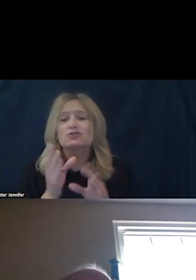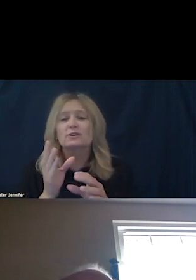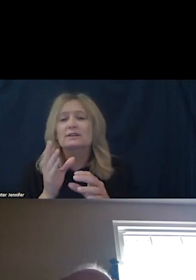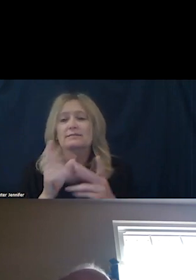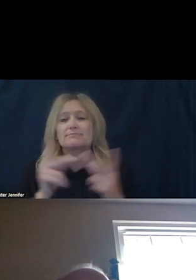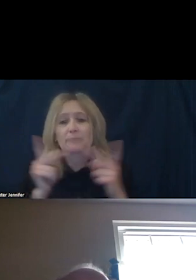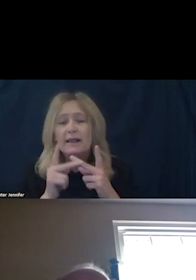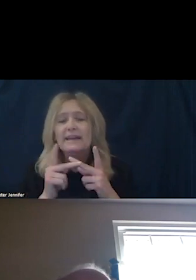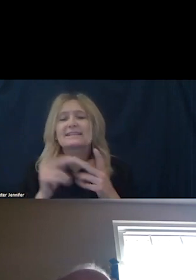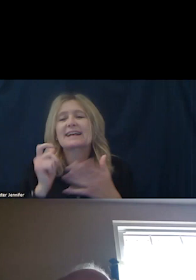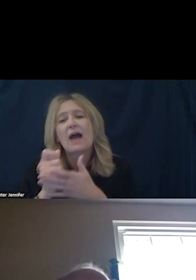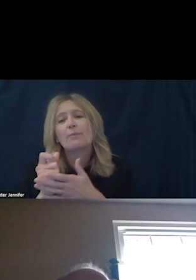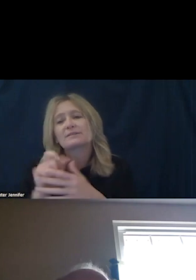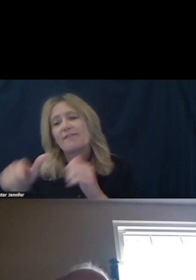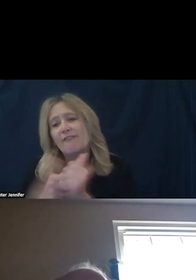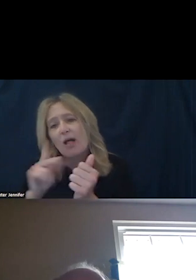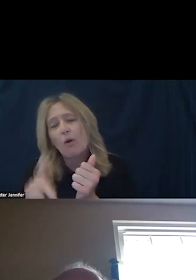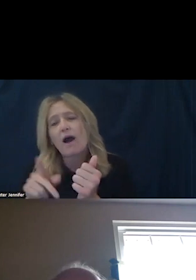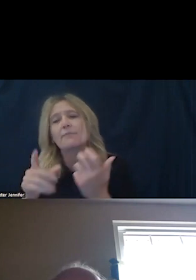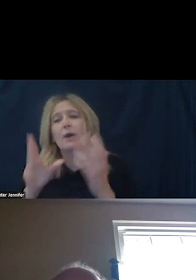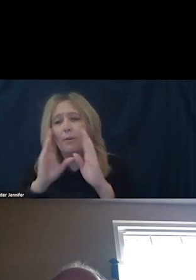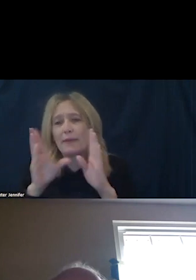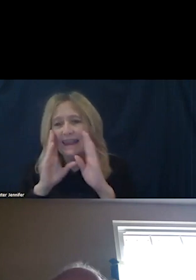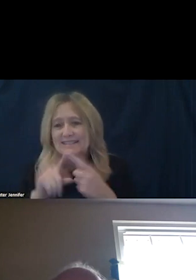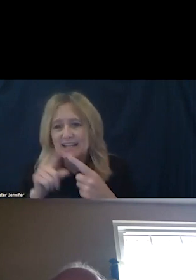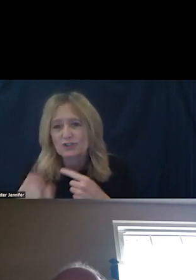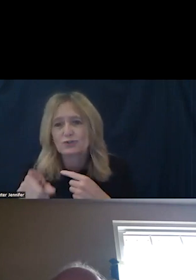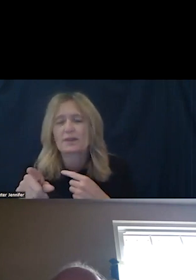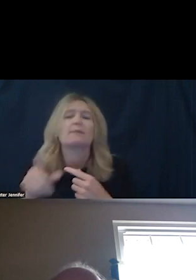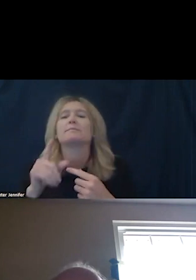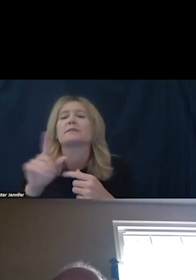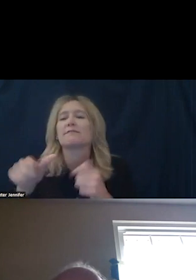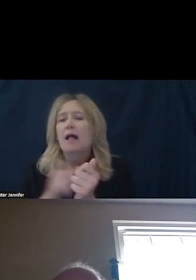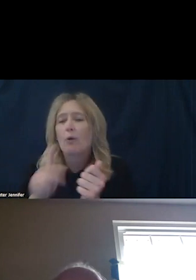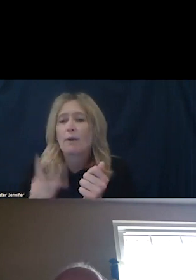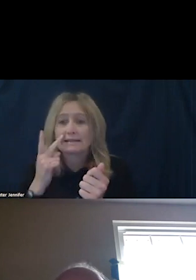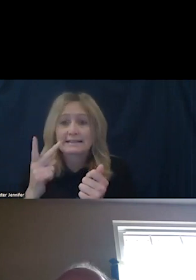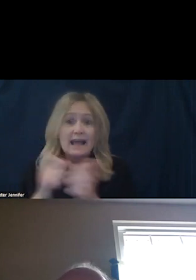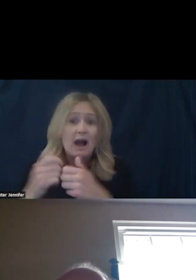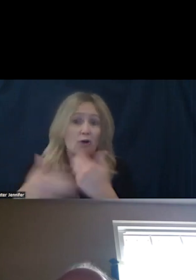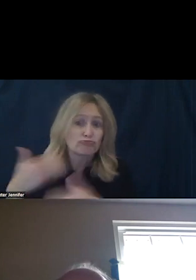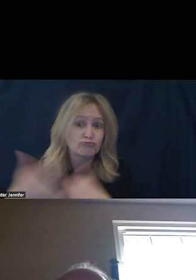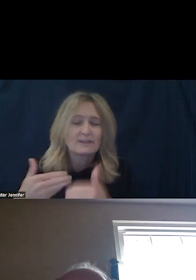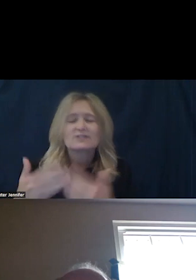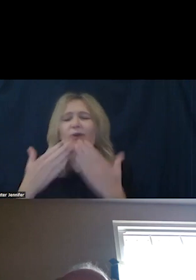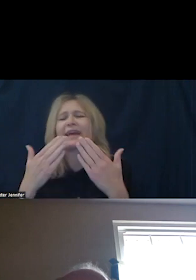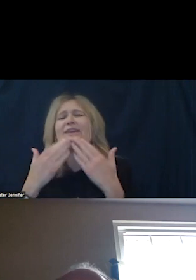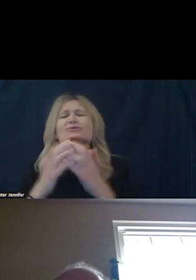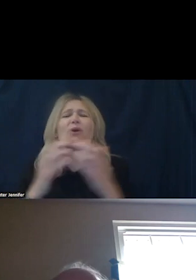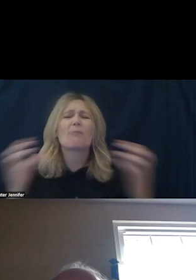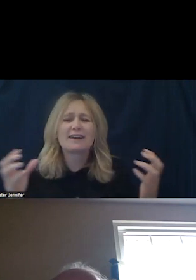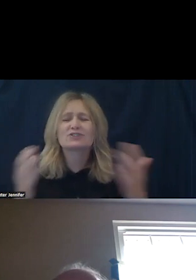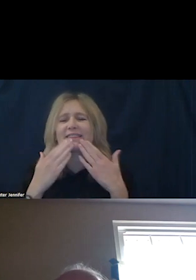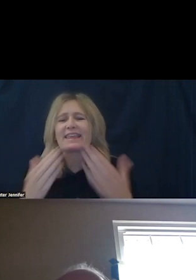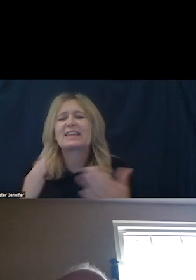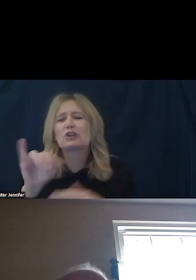it maximizes the importance of our paying attention to these kinds of follow-up services. So thank you very much. And thank